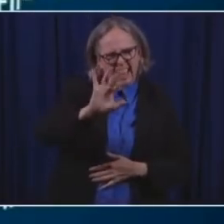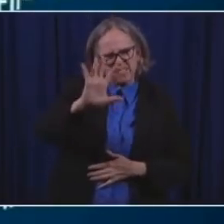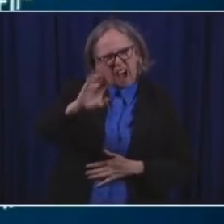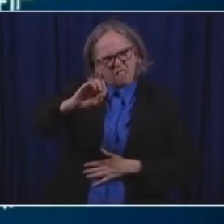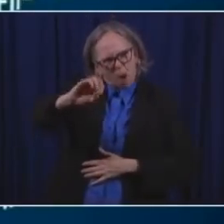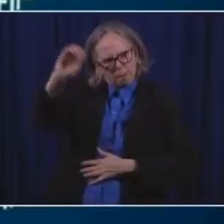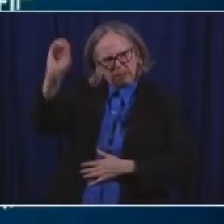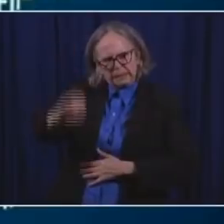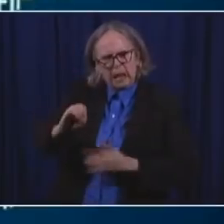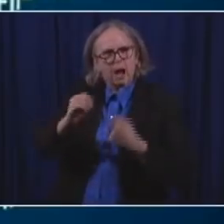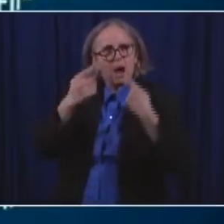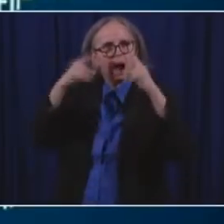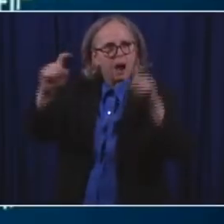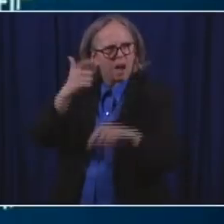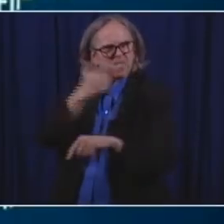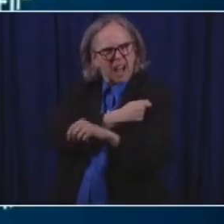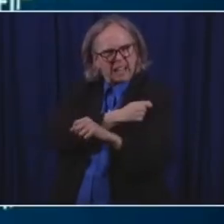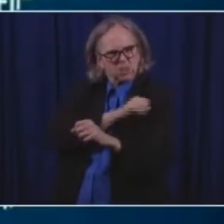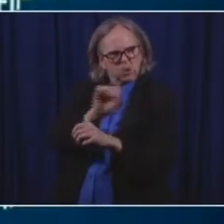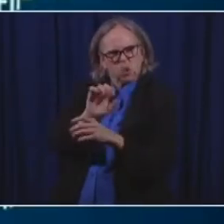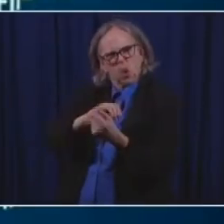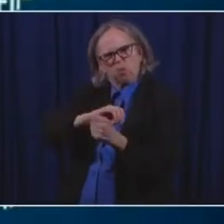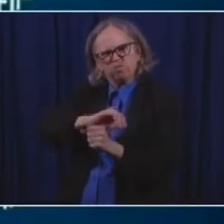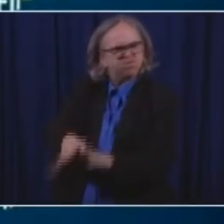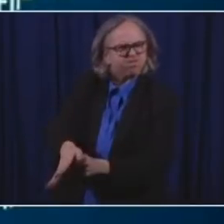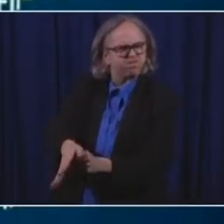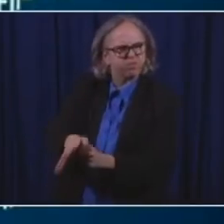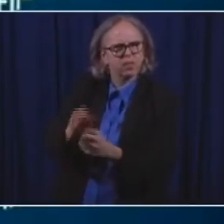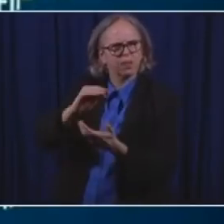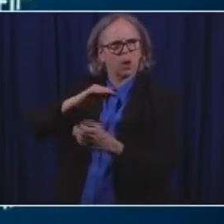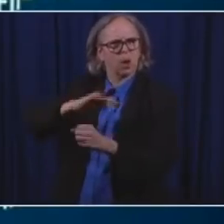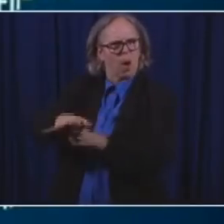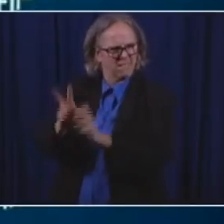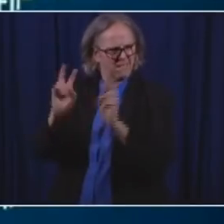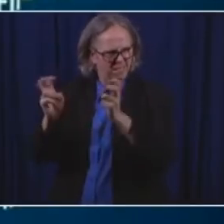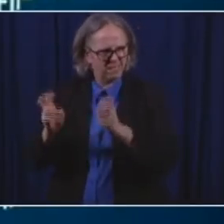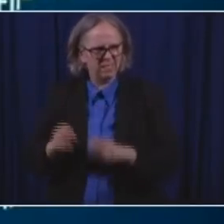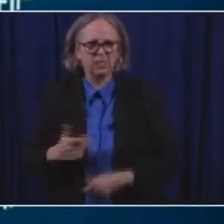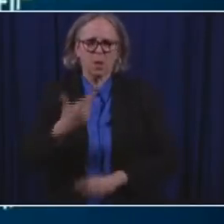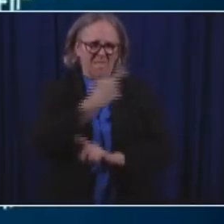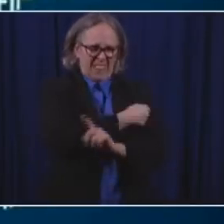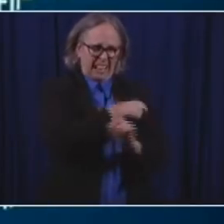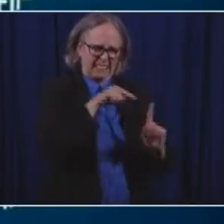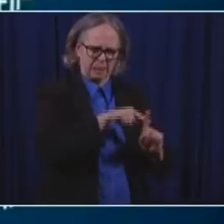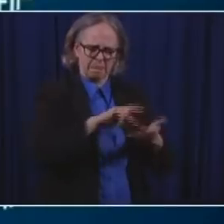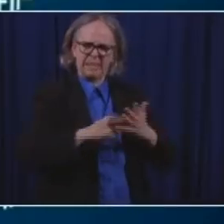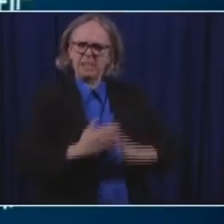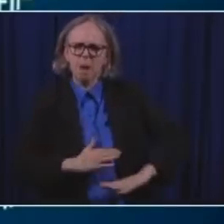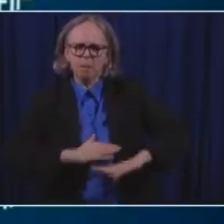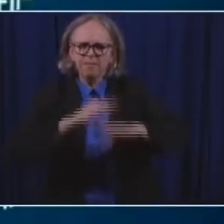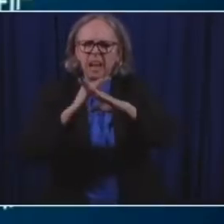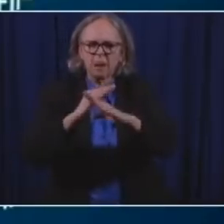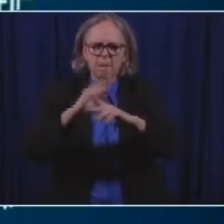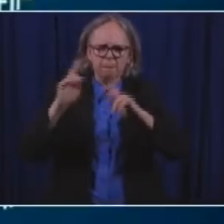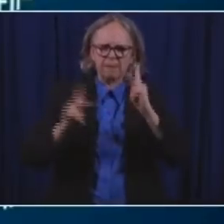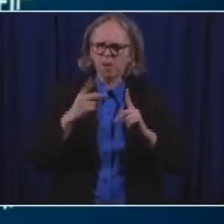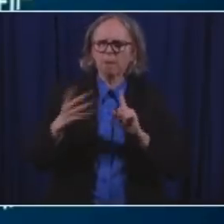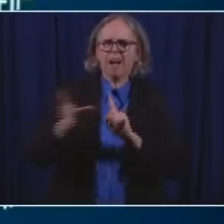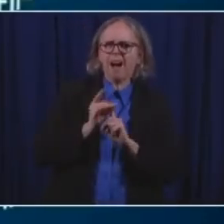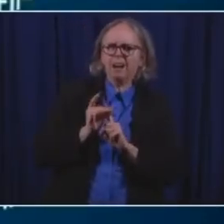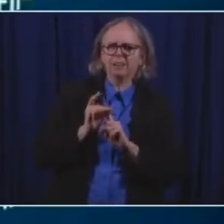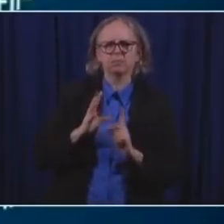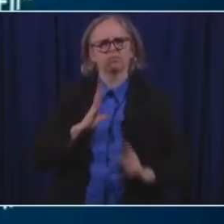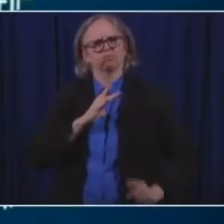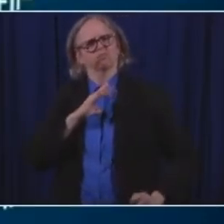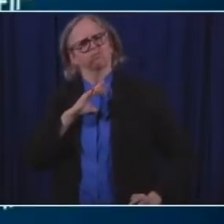does that mean? It means that receiving a vaccine will prevent people from getting ill. It means receiving a